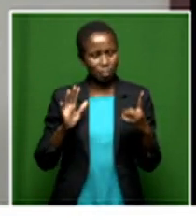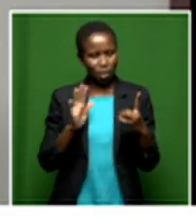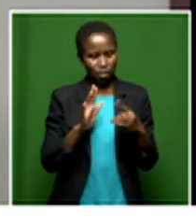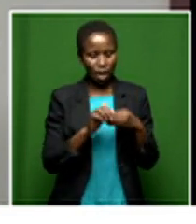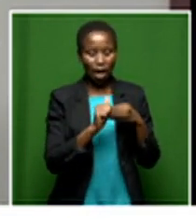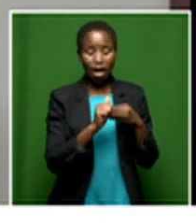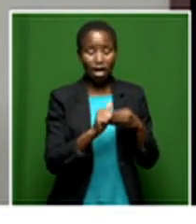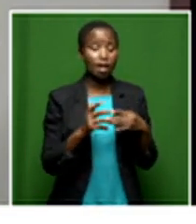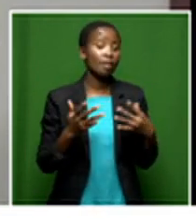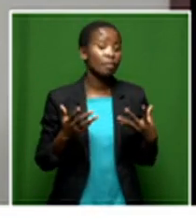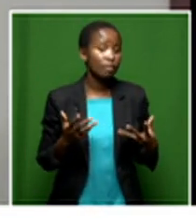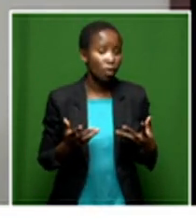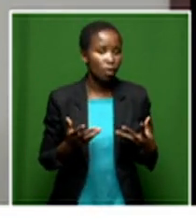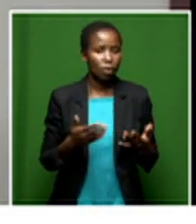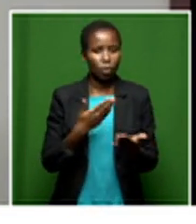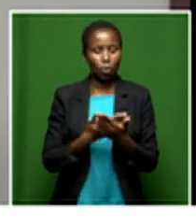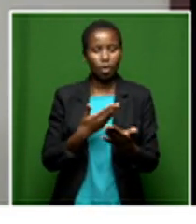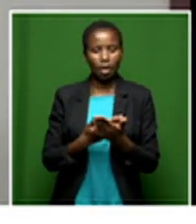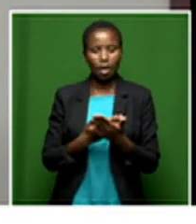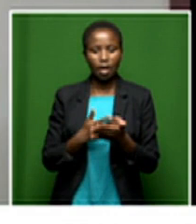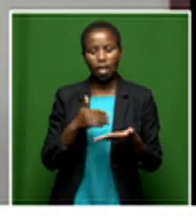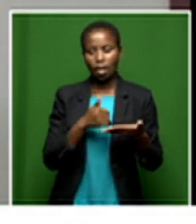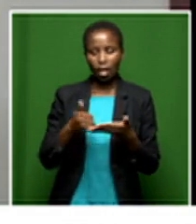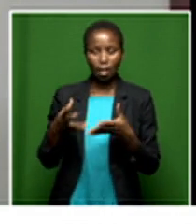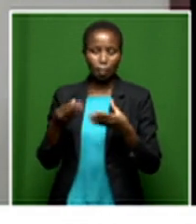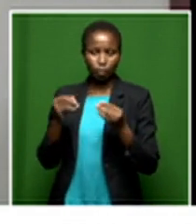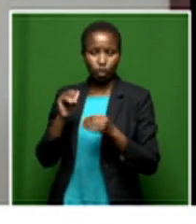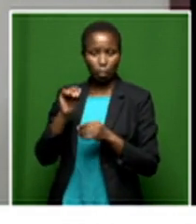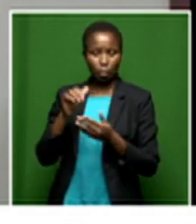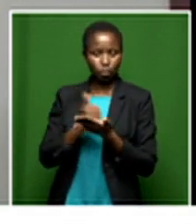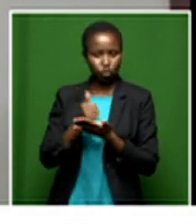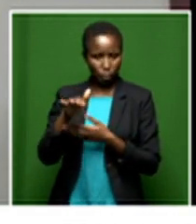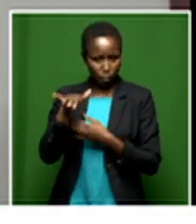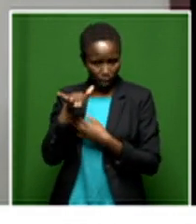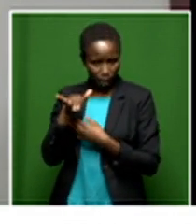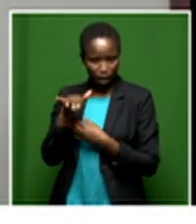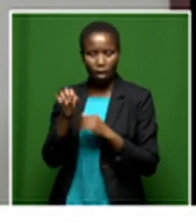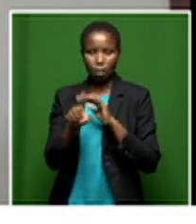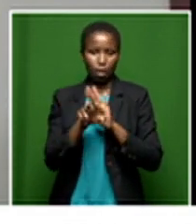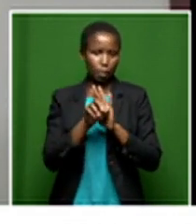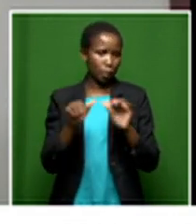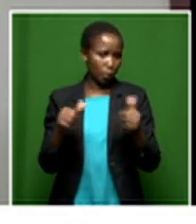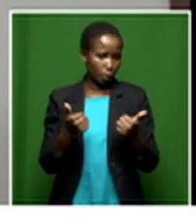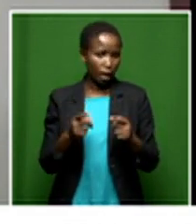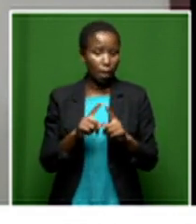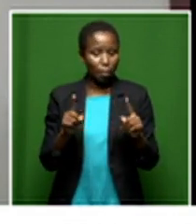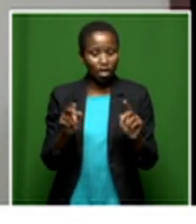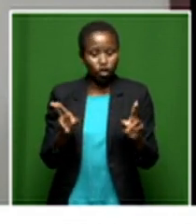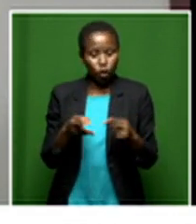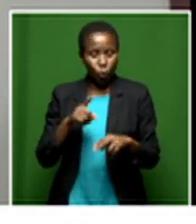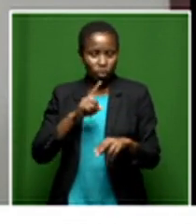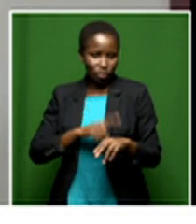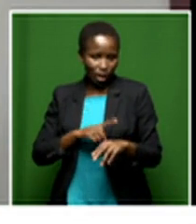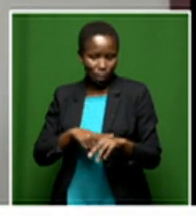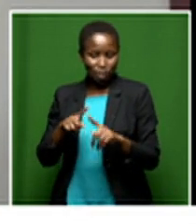department to commercialize the bank. That's number 1. But also part of this short-term expert team would